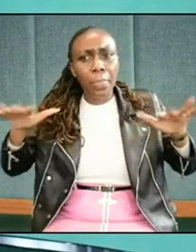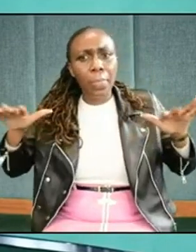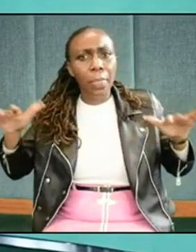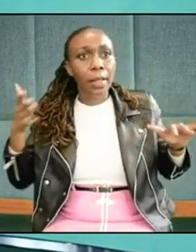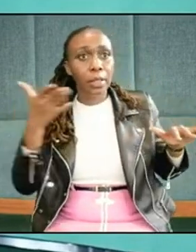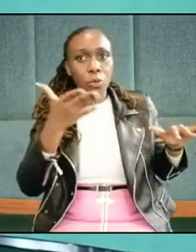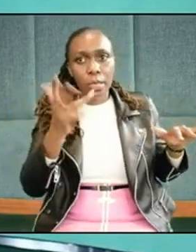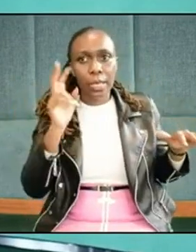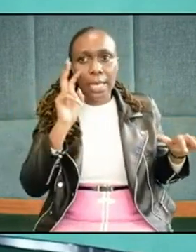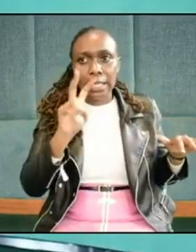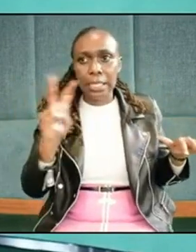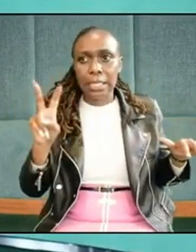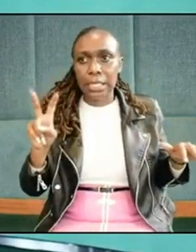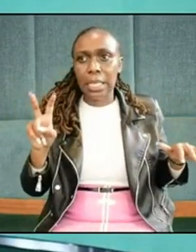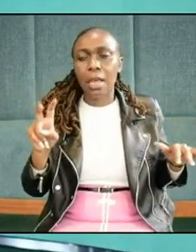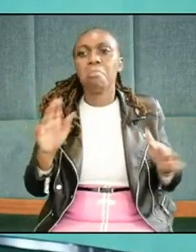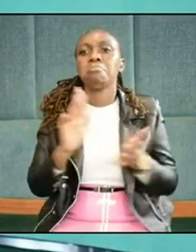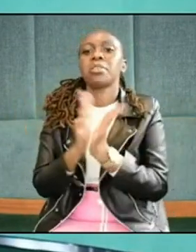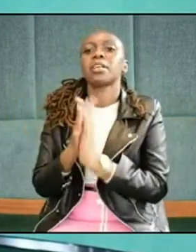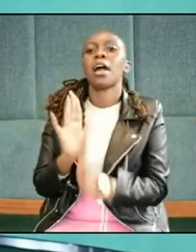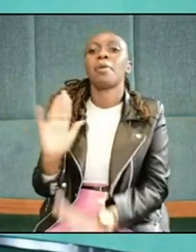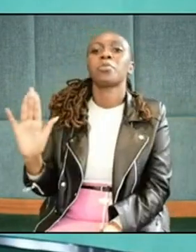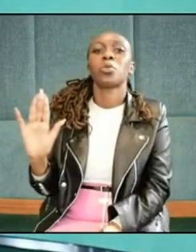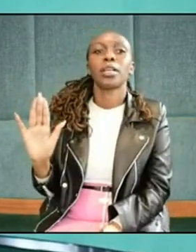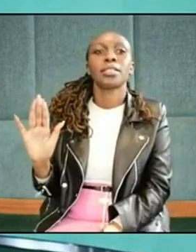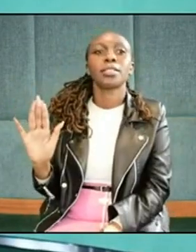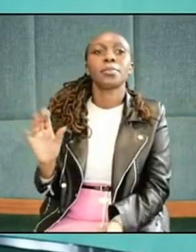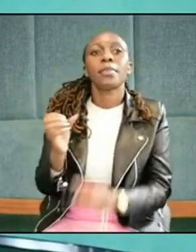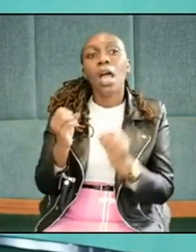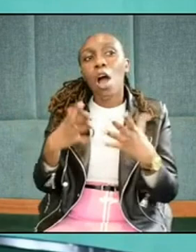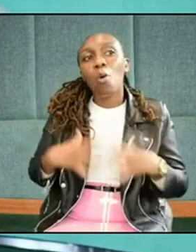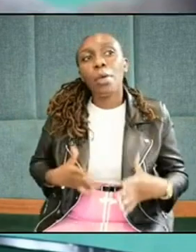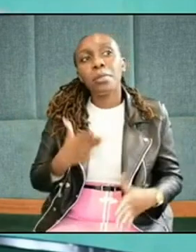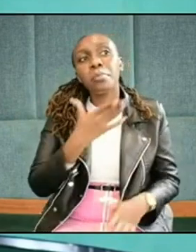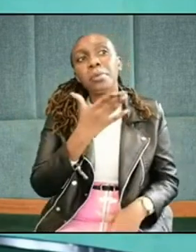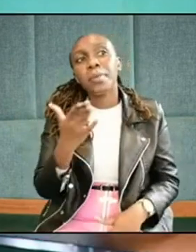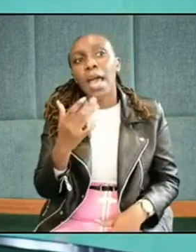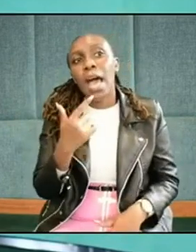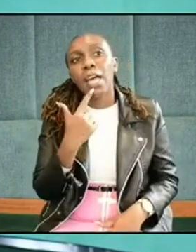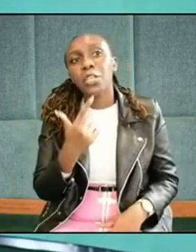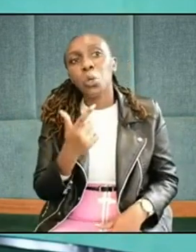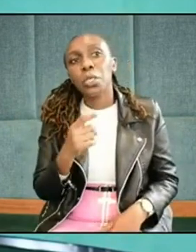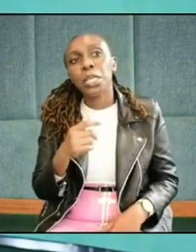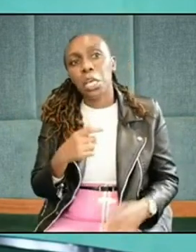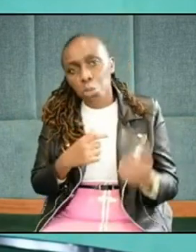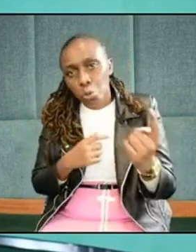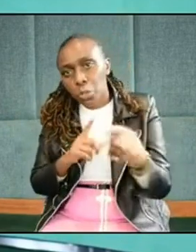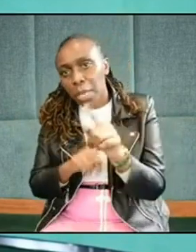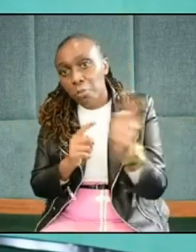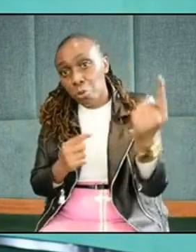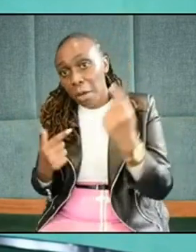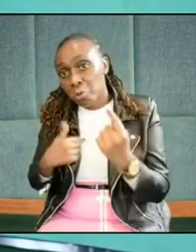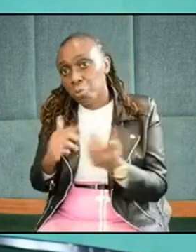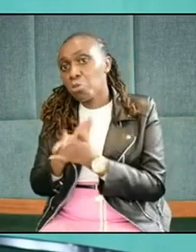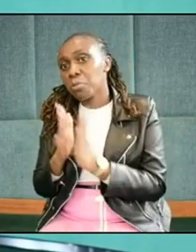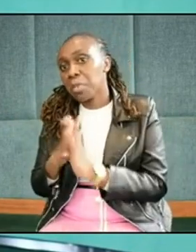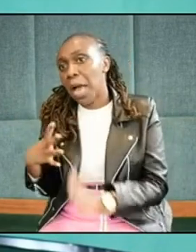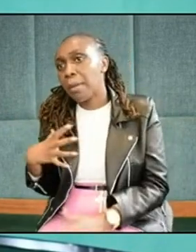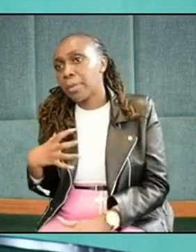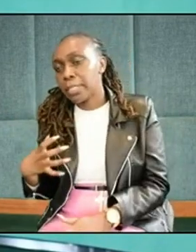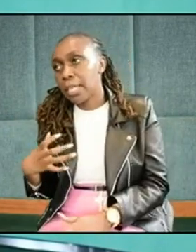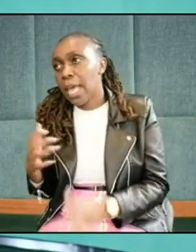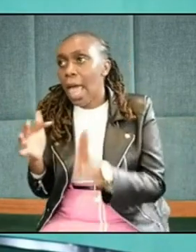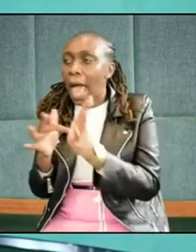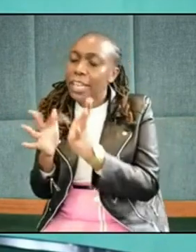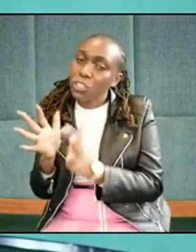today are told, don't worry, once you come to me, you'll be the most prosperous person on this planet. And